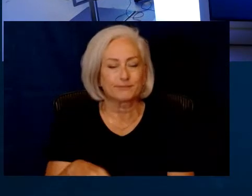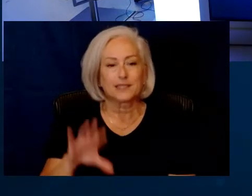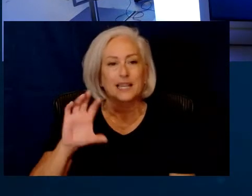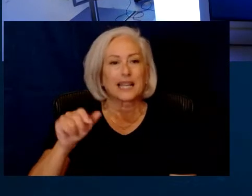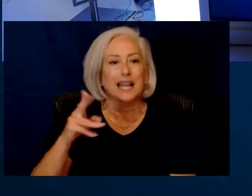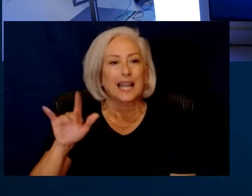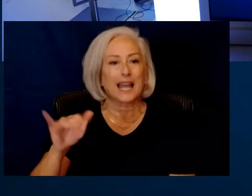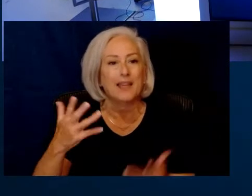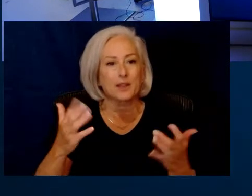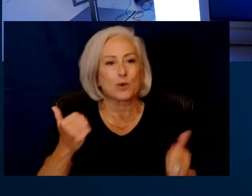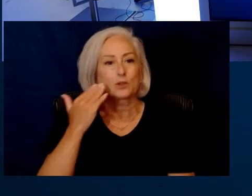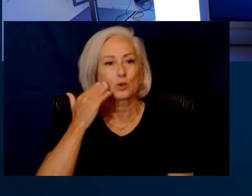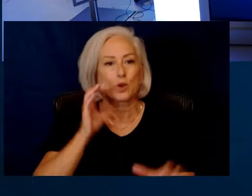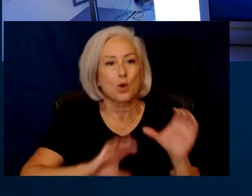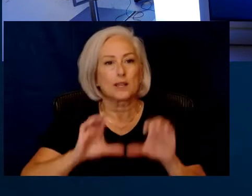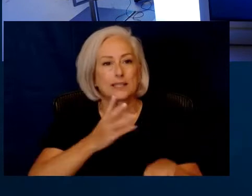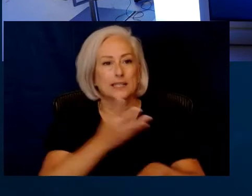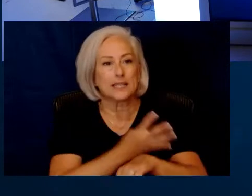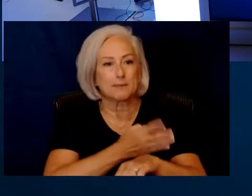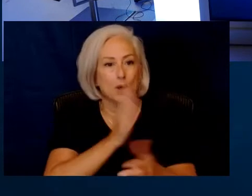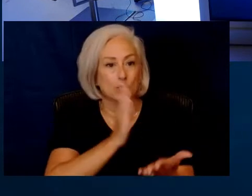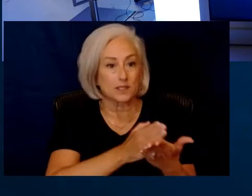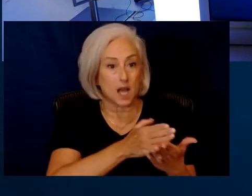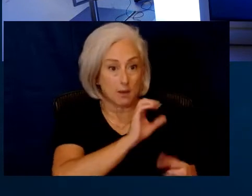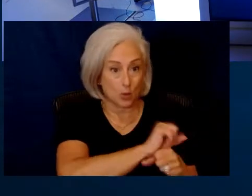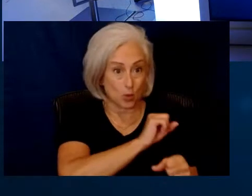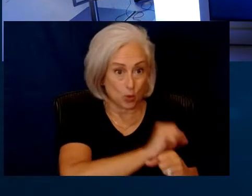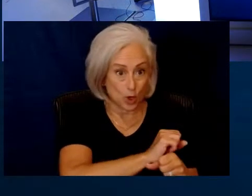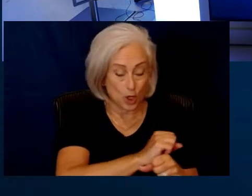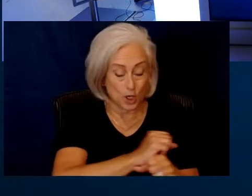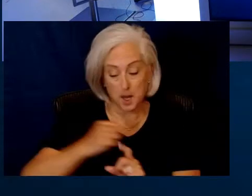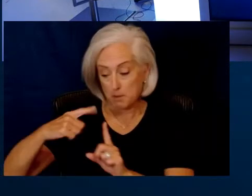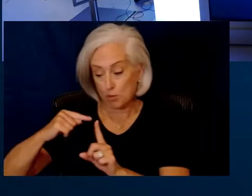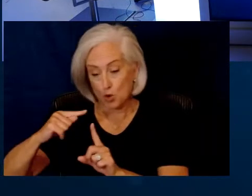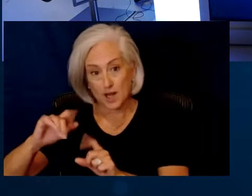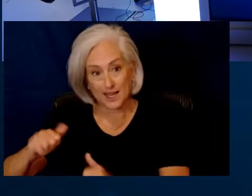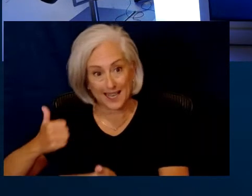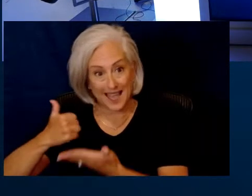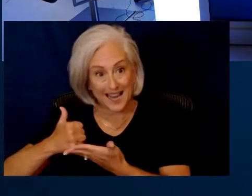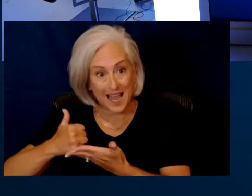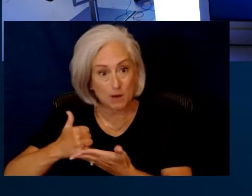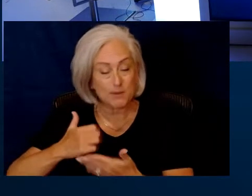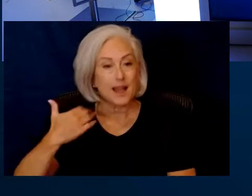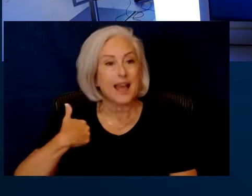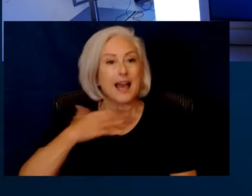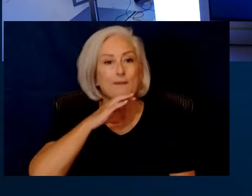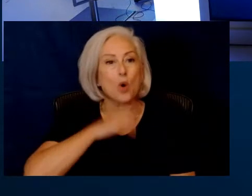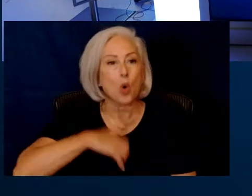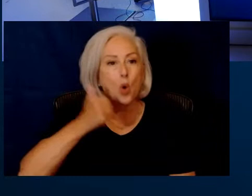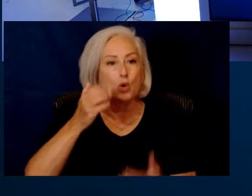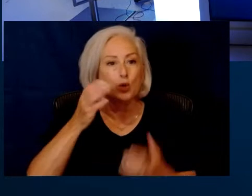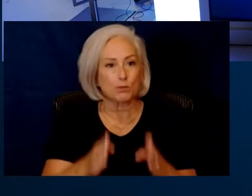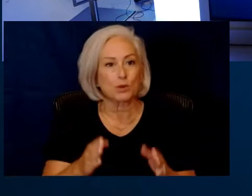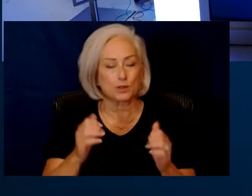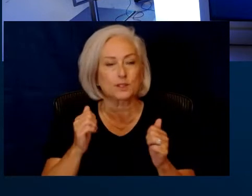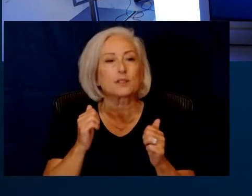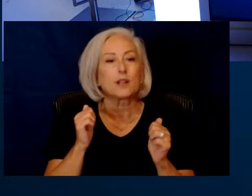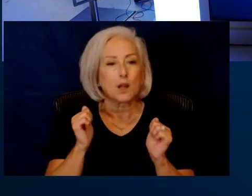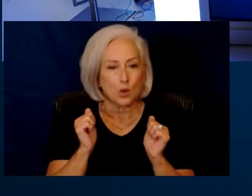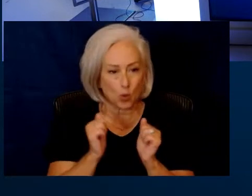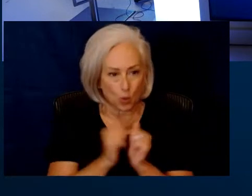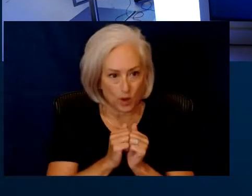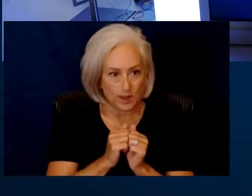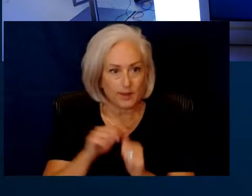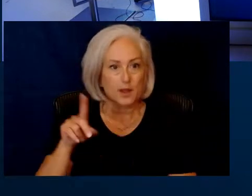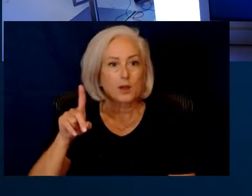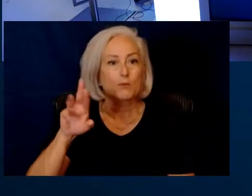if chemo has stopped working, is proton therapy able to help? I have an older relative with prostate cancer. Okay, can you substitute?